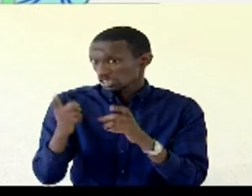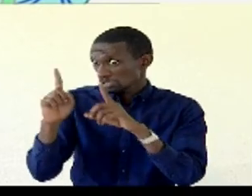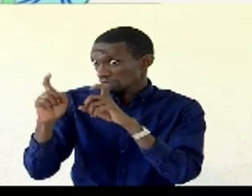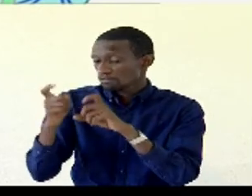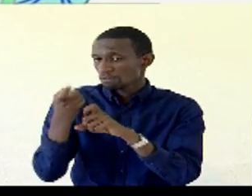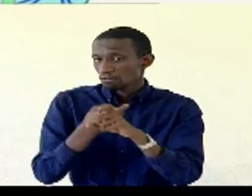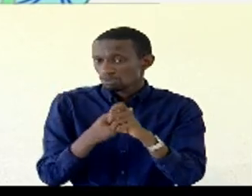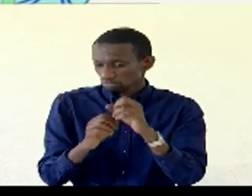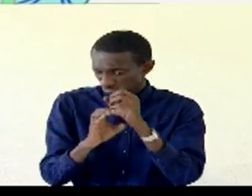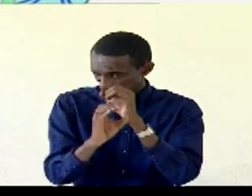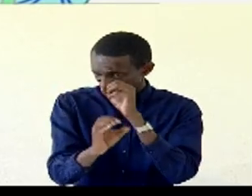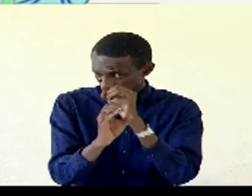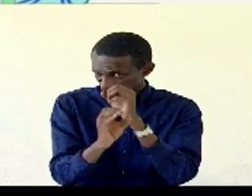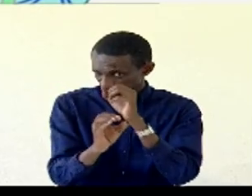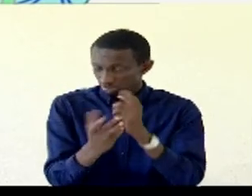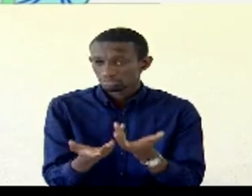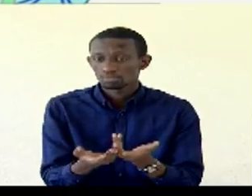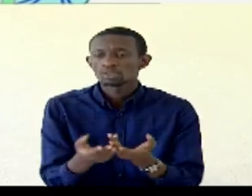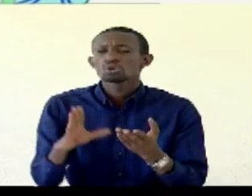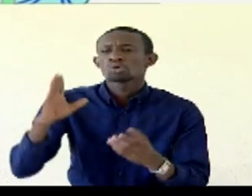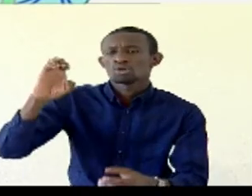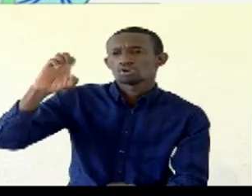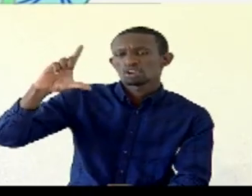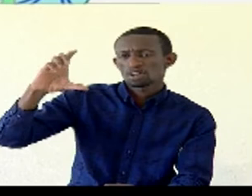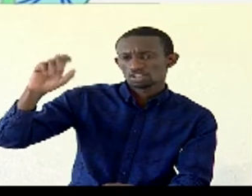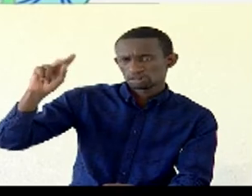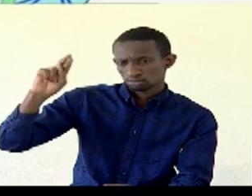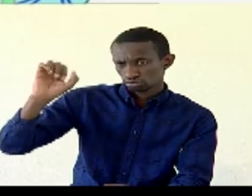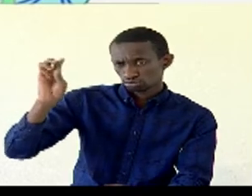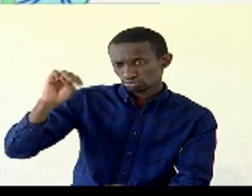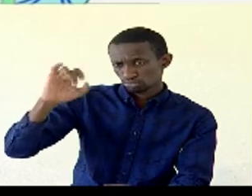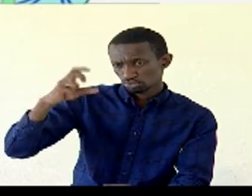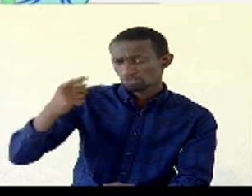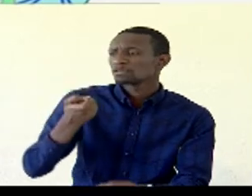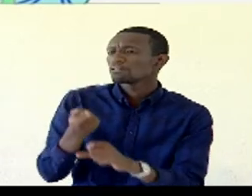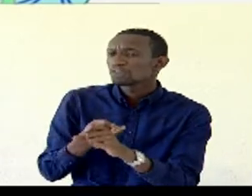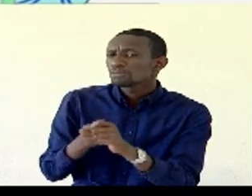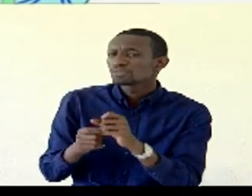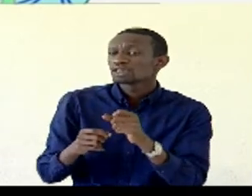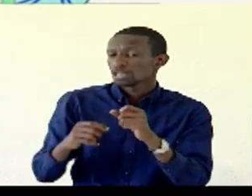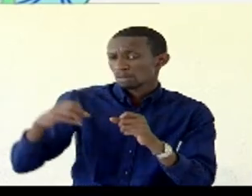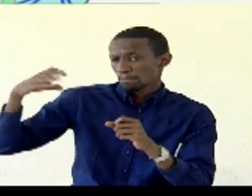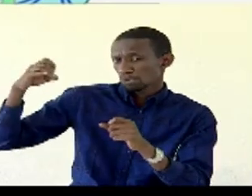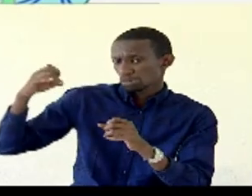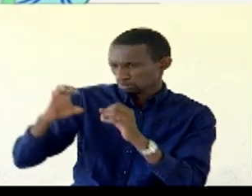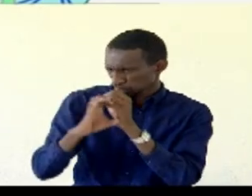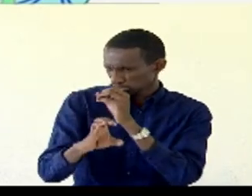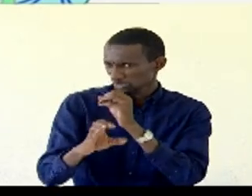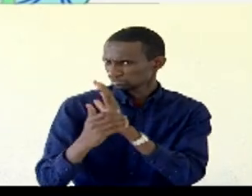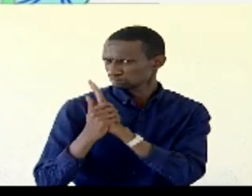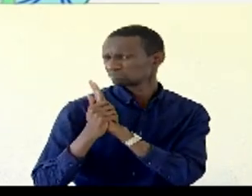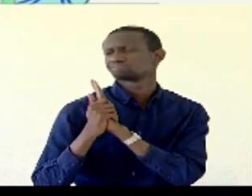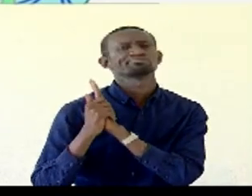light microscope. Electromicrographs are taken from an electron microscope, more advanced, with sharp detail, high